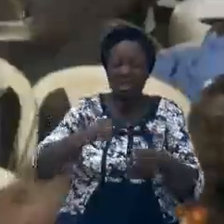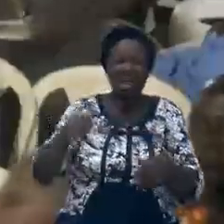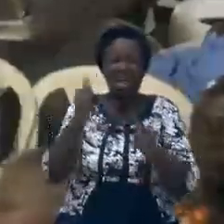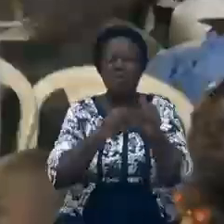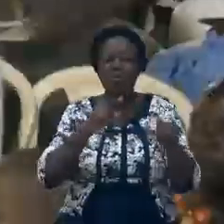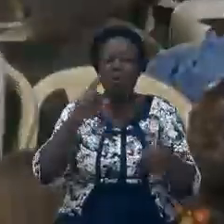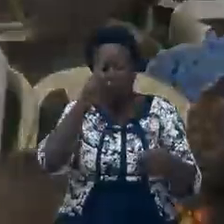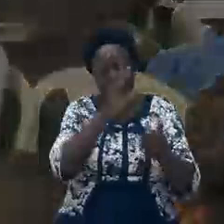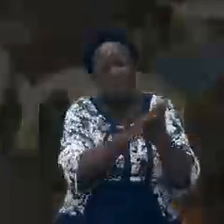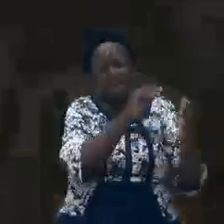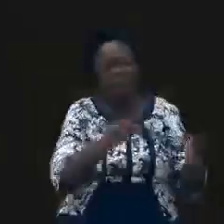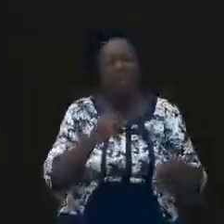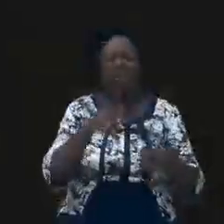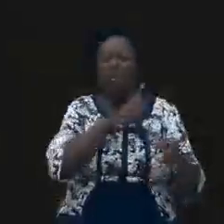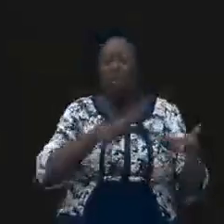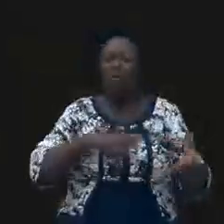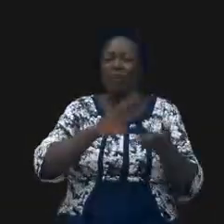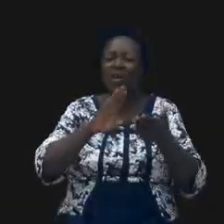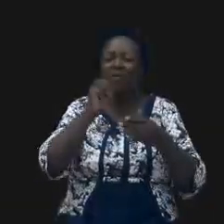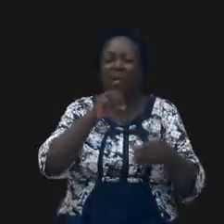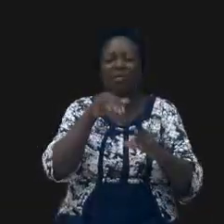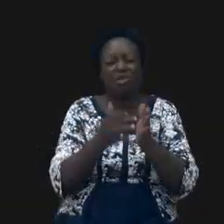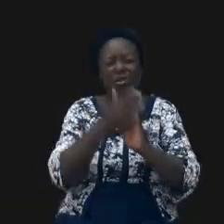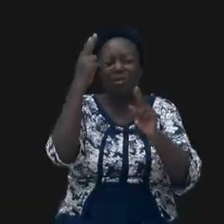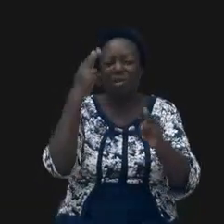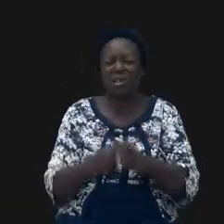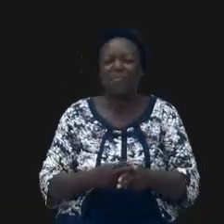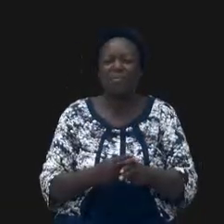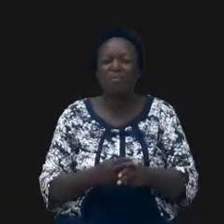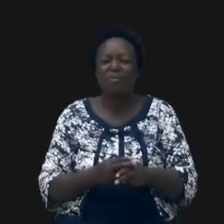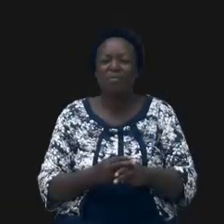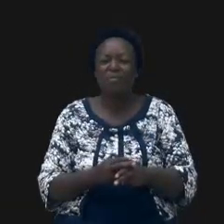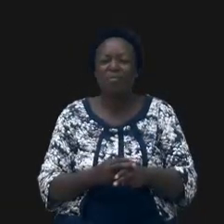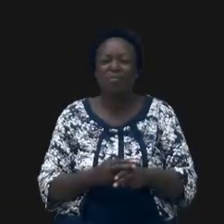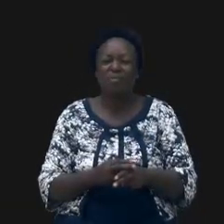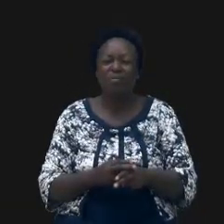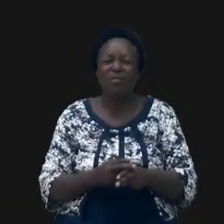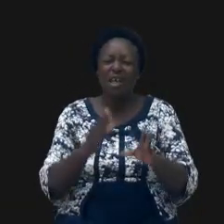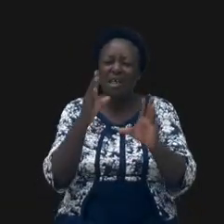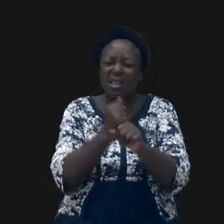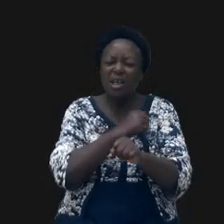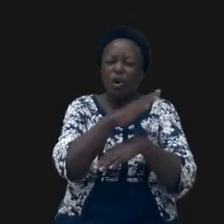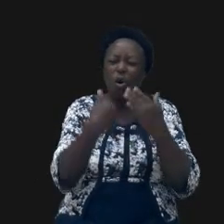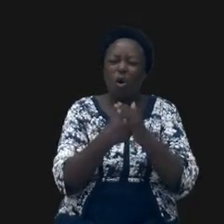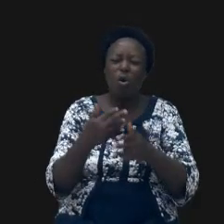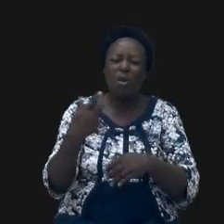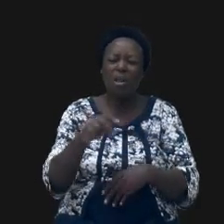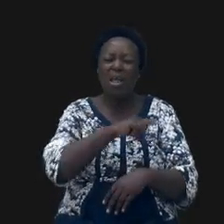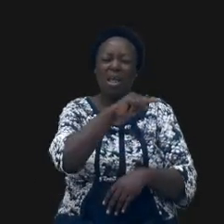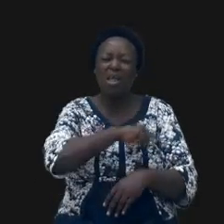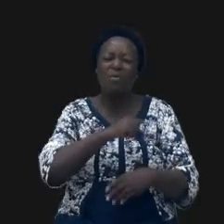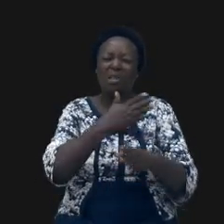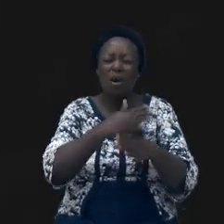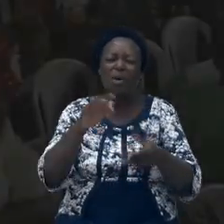Lord, everyone standing, everyone believing, forgive them in Jesus'